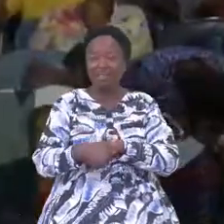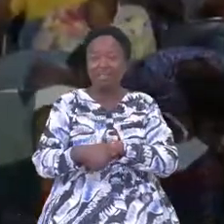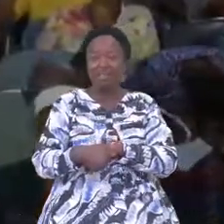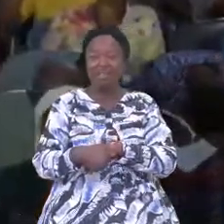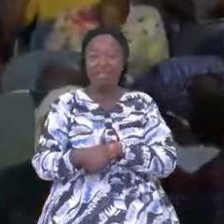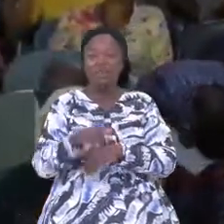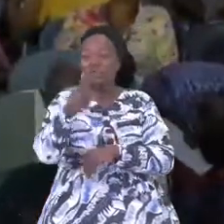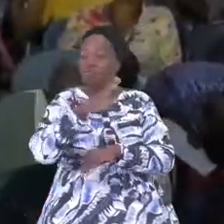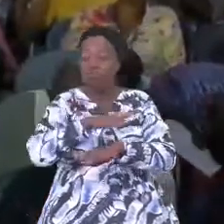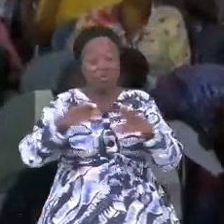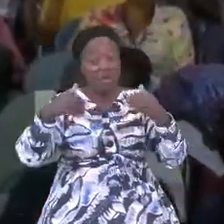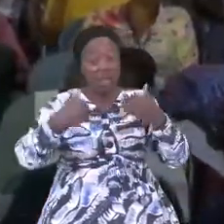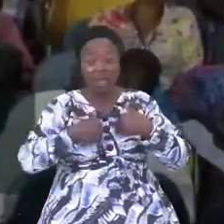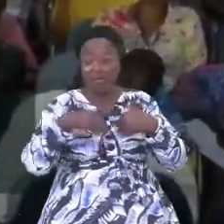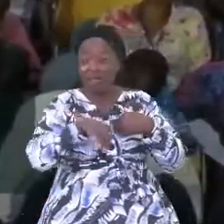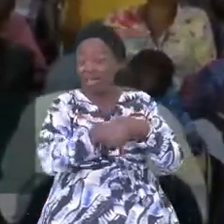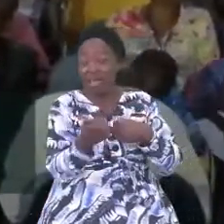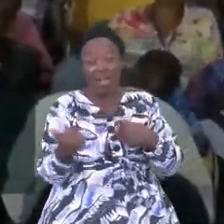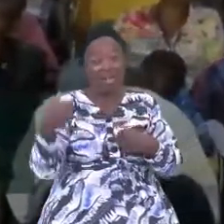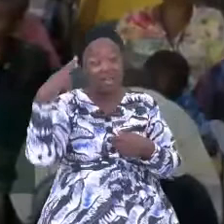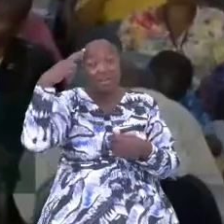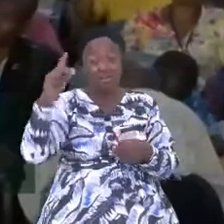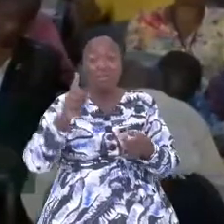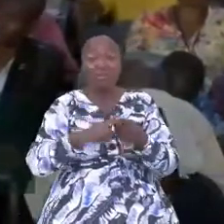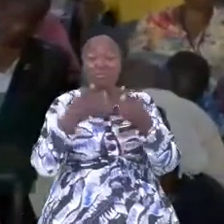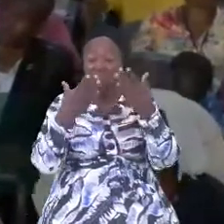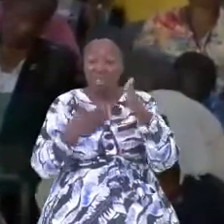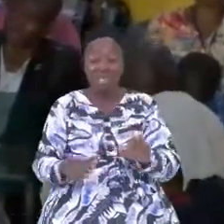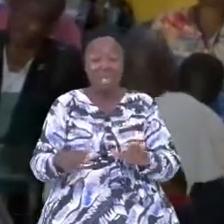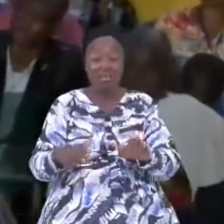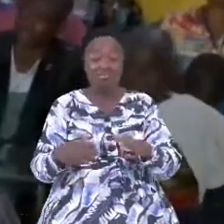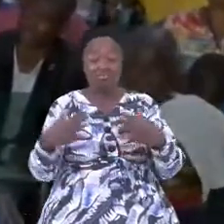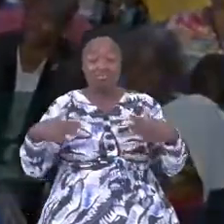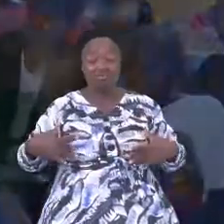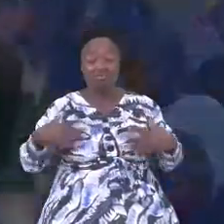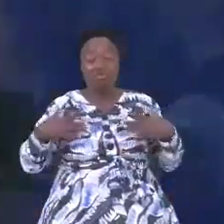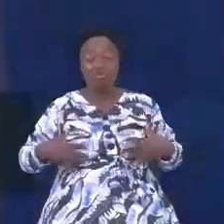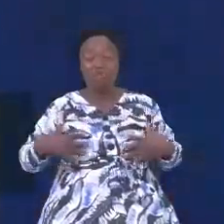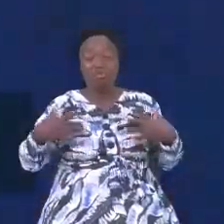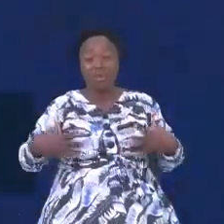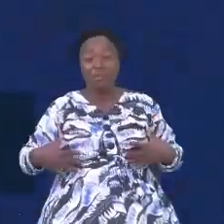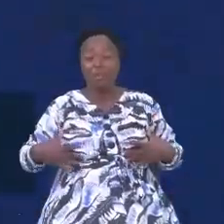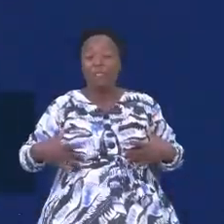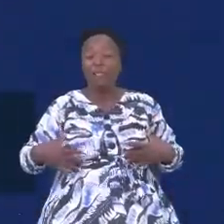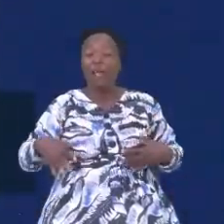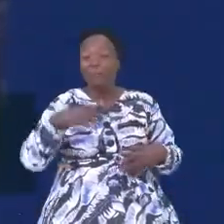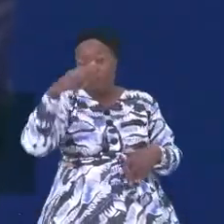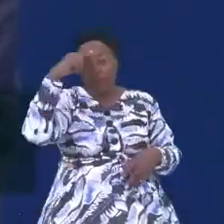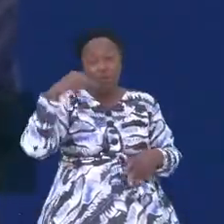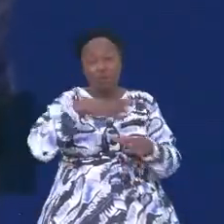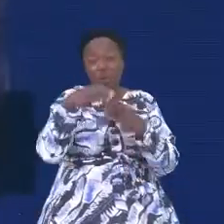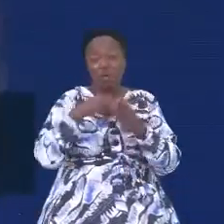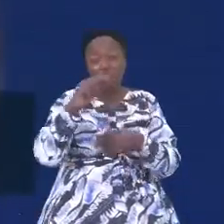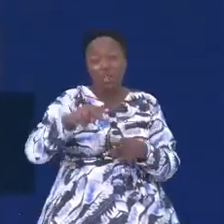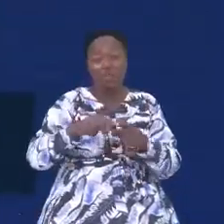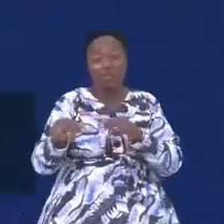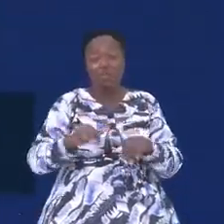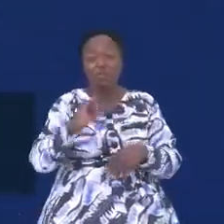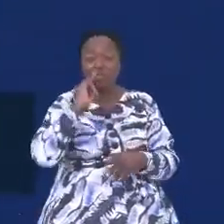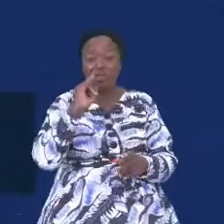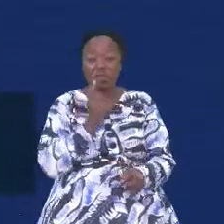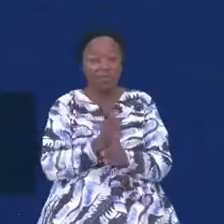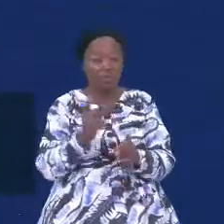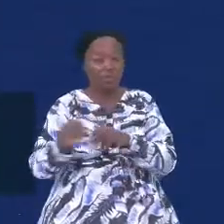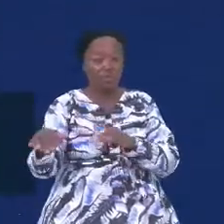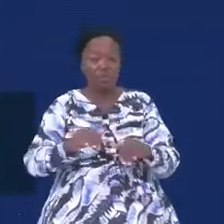have any reason to die prematurely. Because all you need to do is to look. And to have